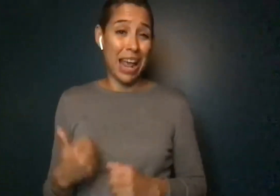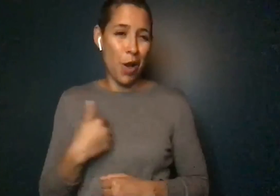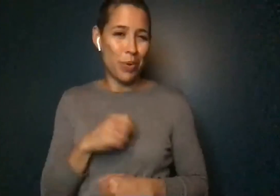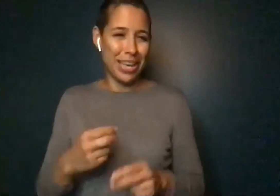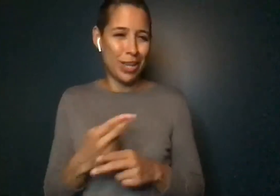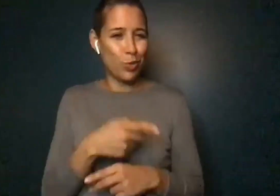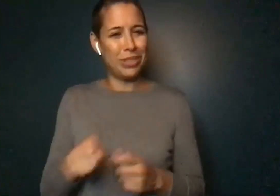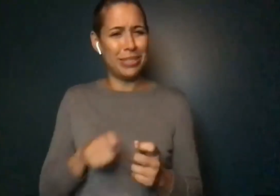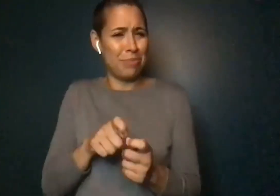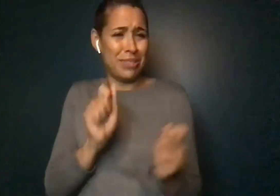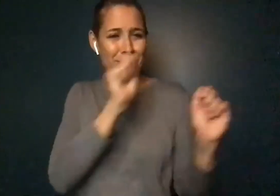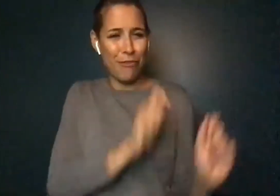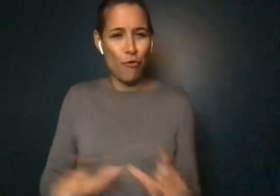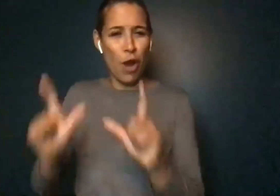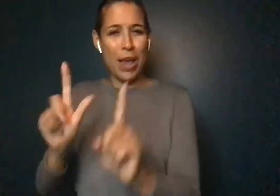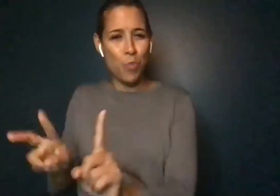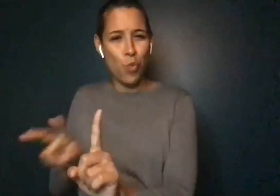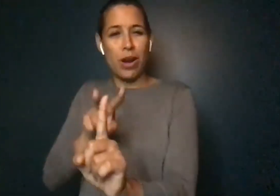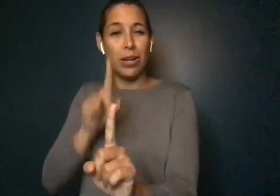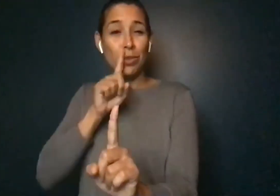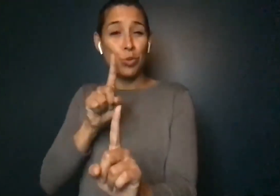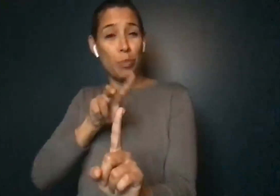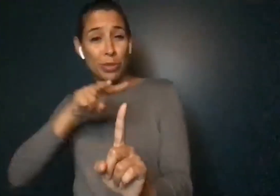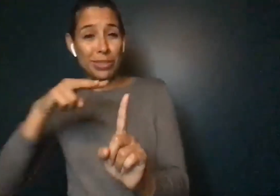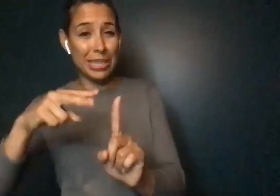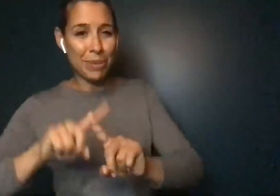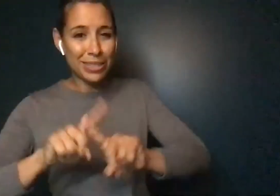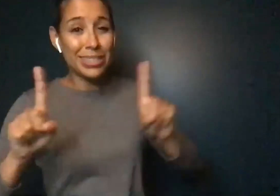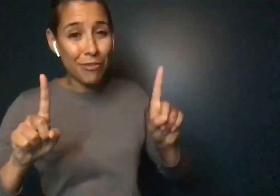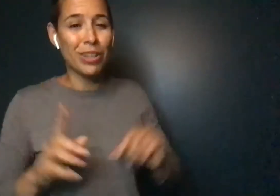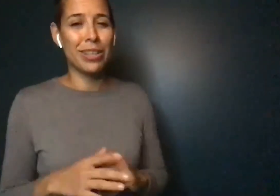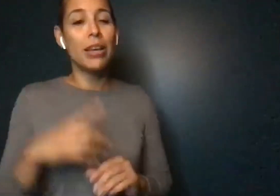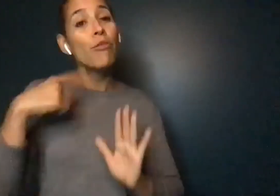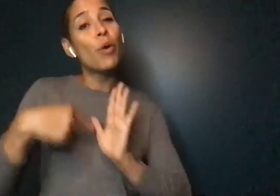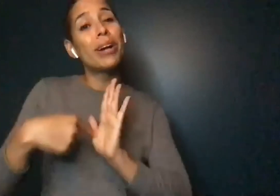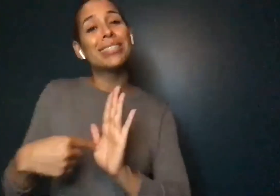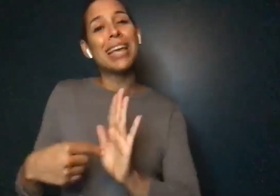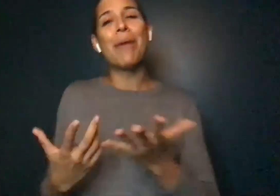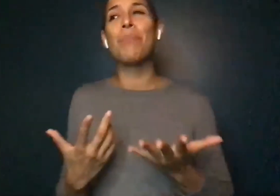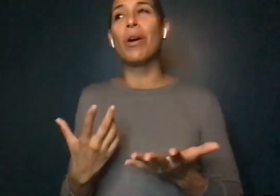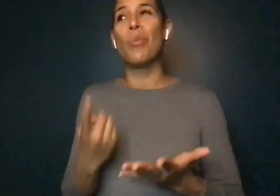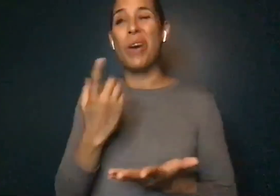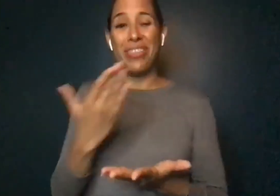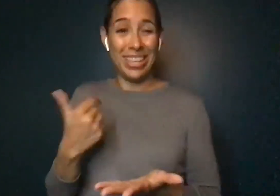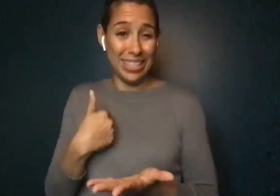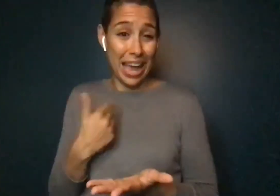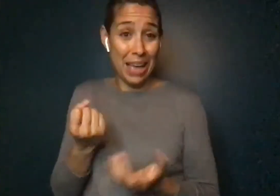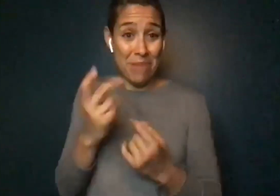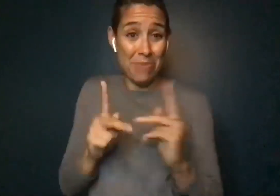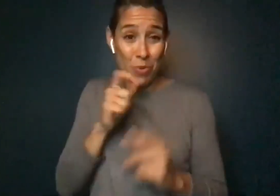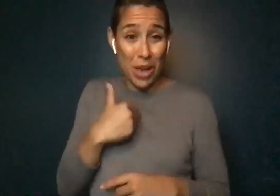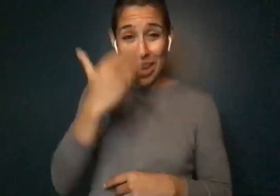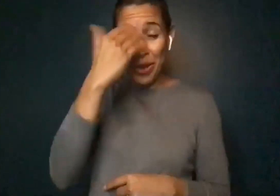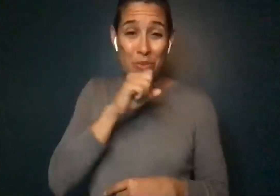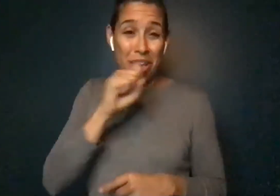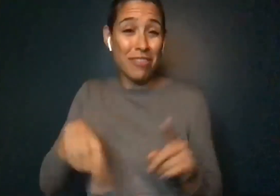to think about them differently. So like, for example, I mean, one of the things that I and many people I know loved about Star